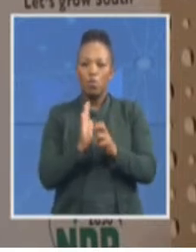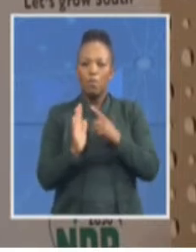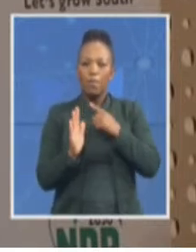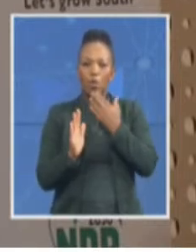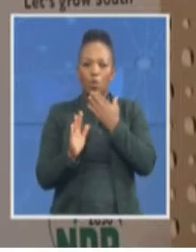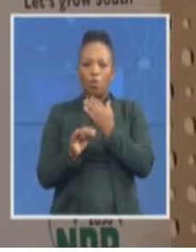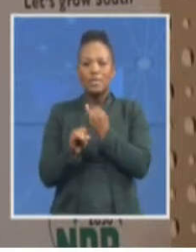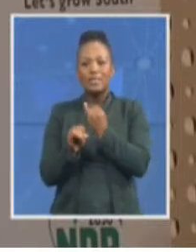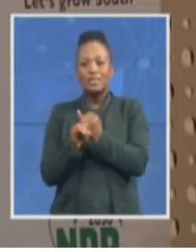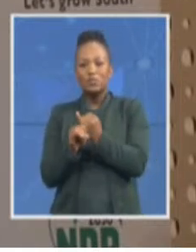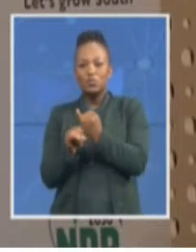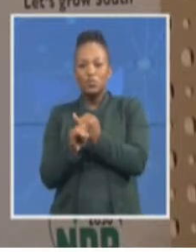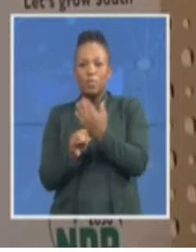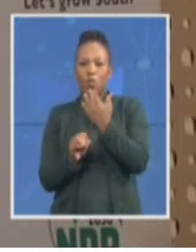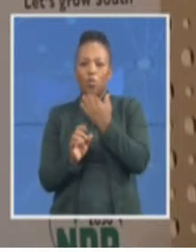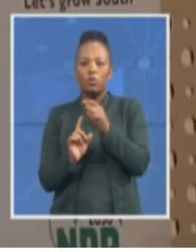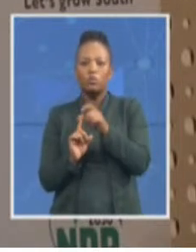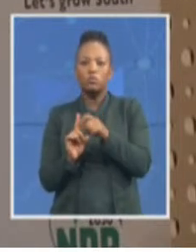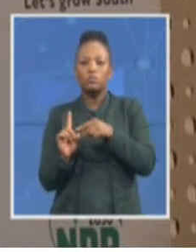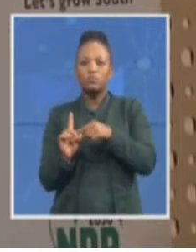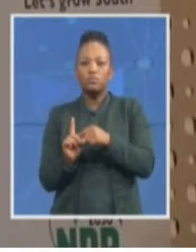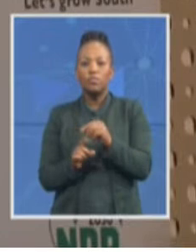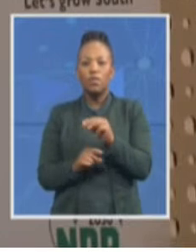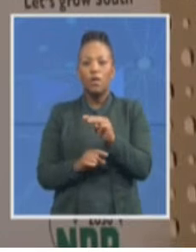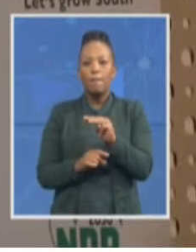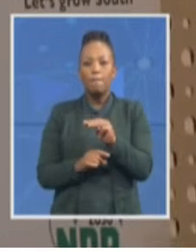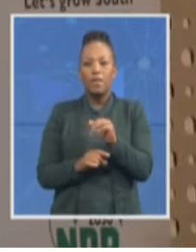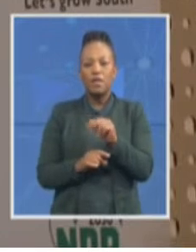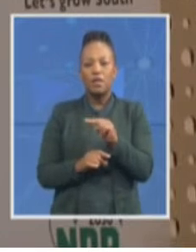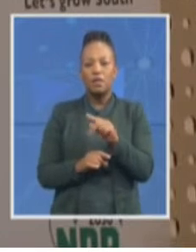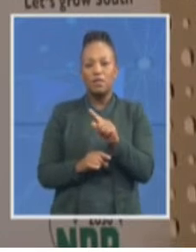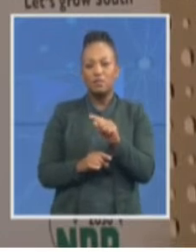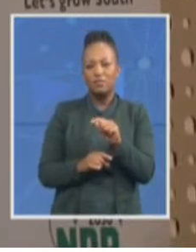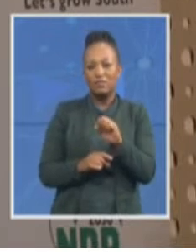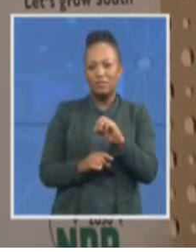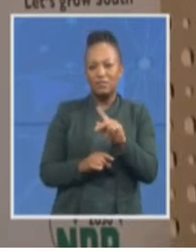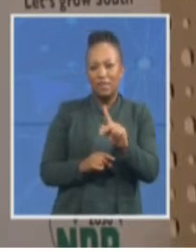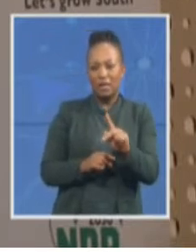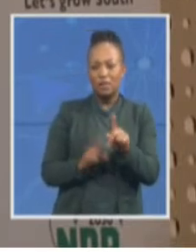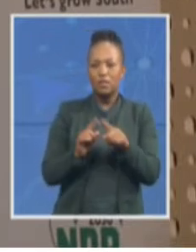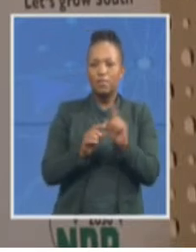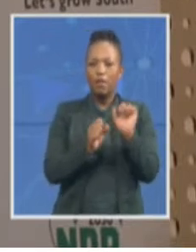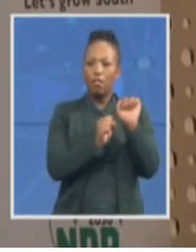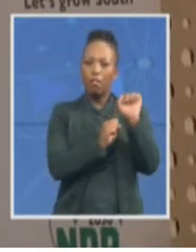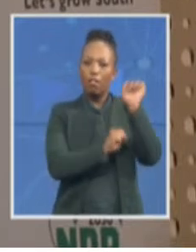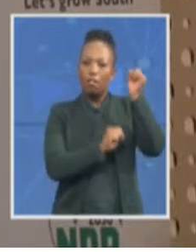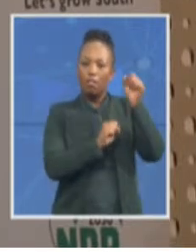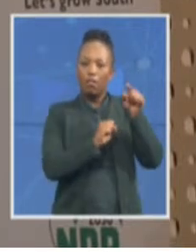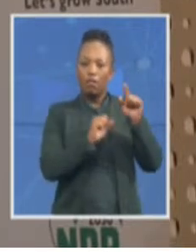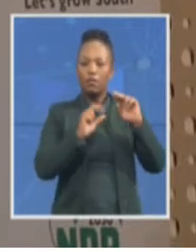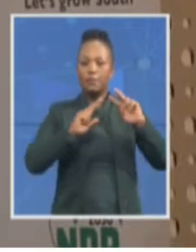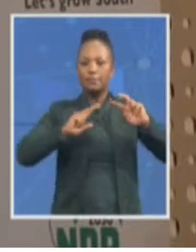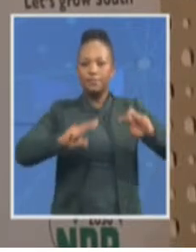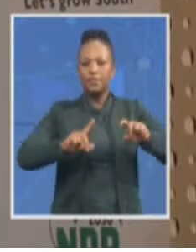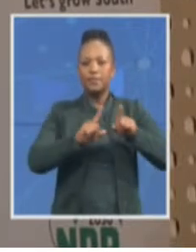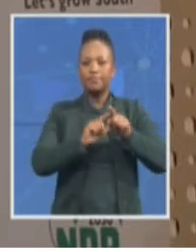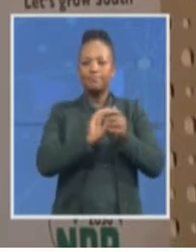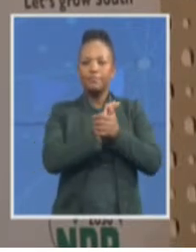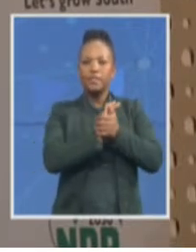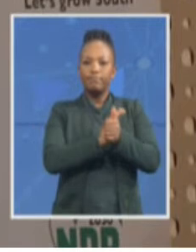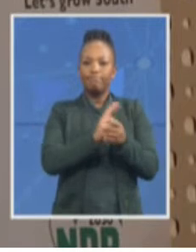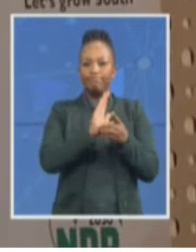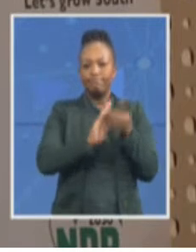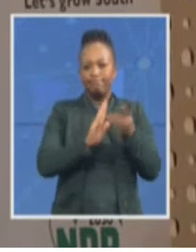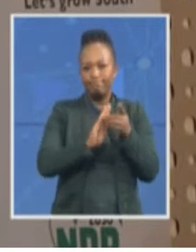and the Council for Scientific and Industrial Research and the Skills Development Program. The strategy is the